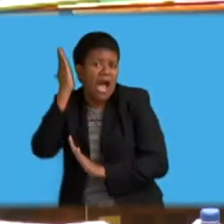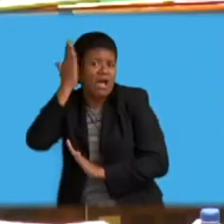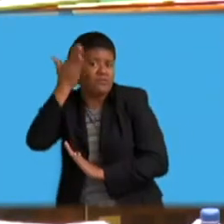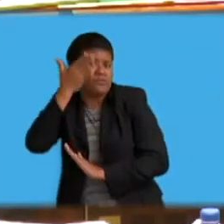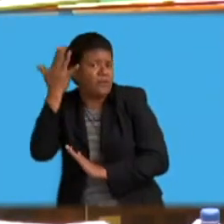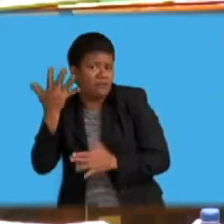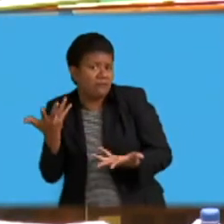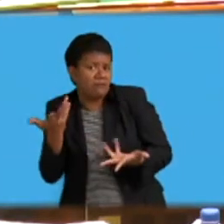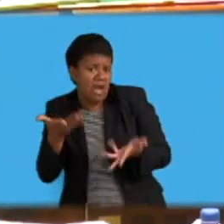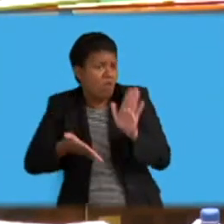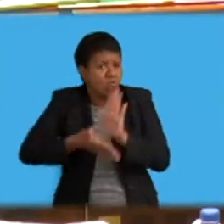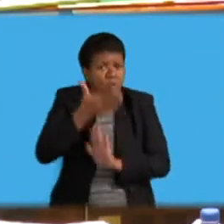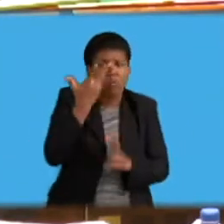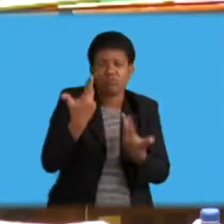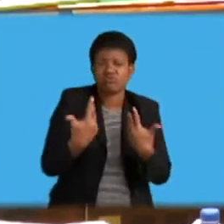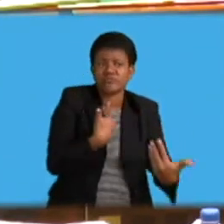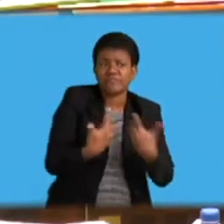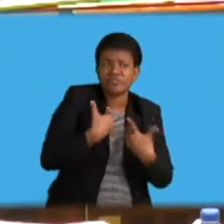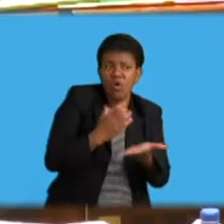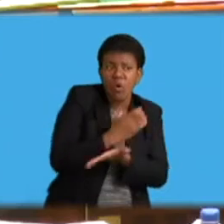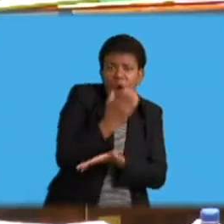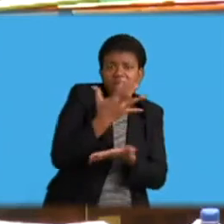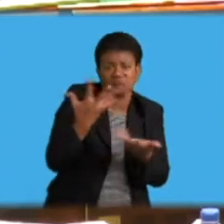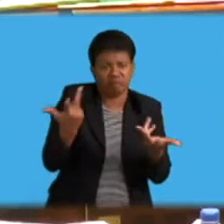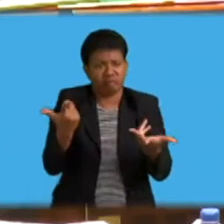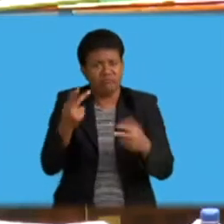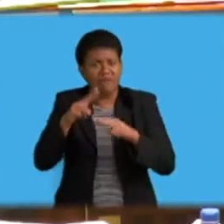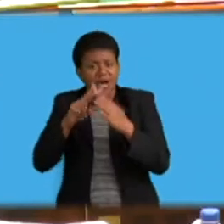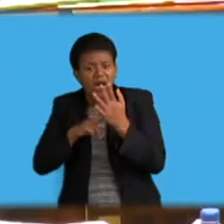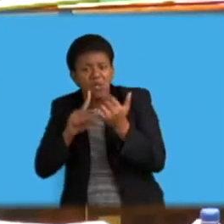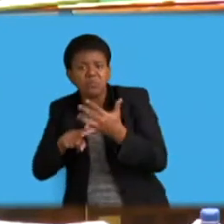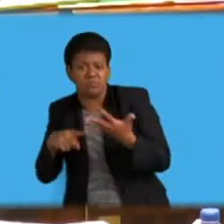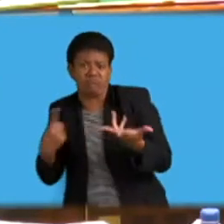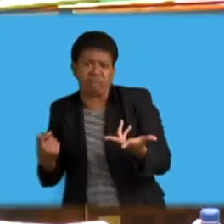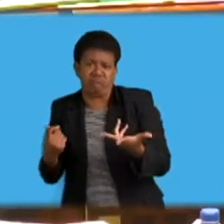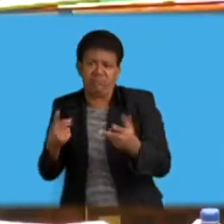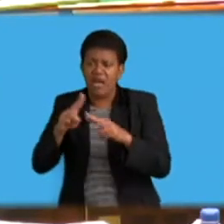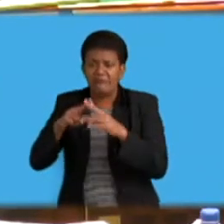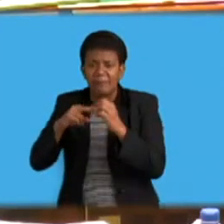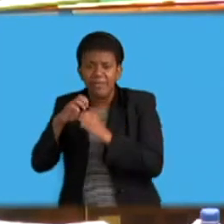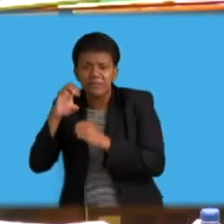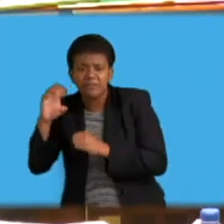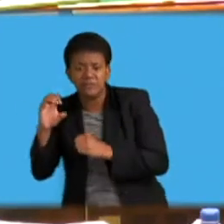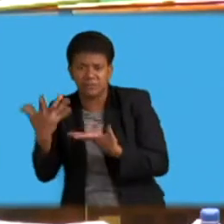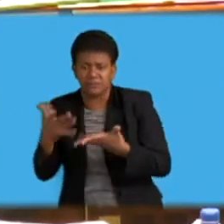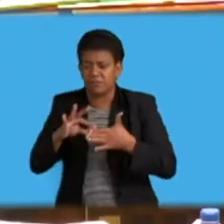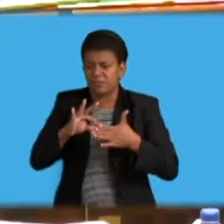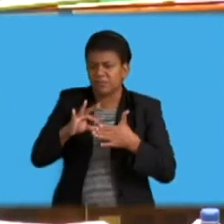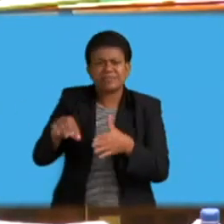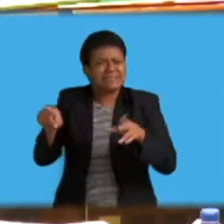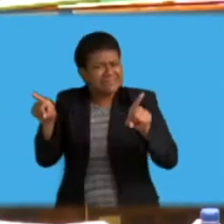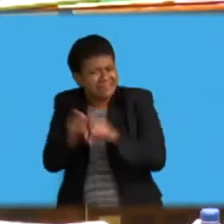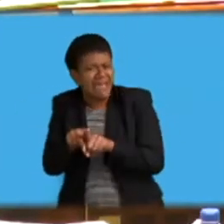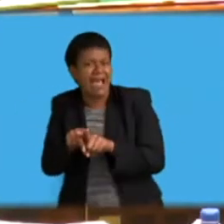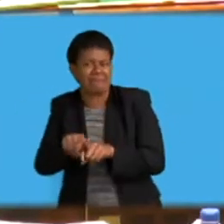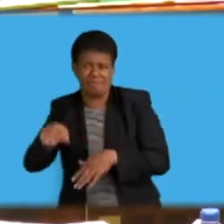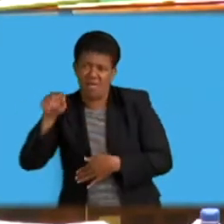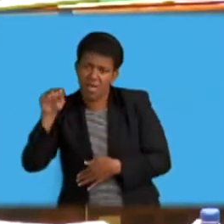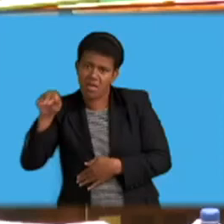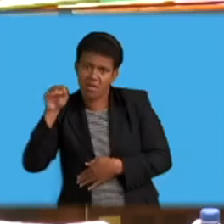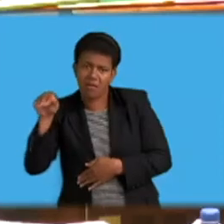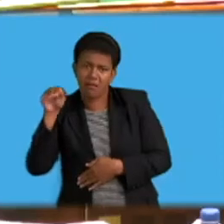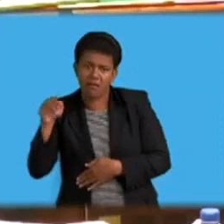leader, Honorable Deputy Speaker, has been relentless in his calling for an education commission to assess and analyze the education system in